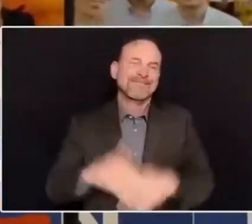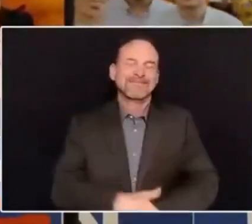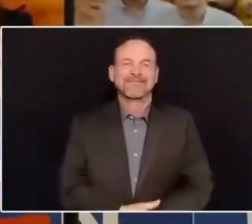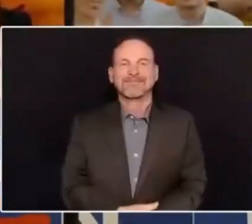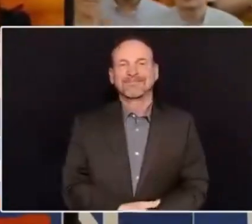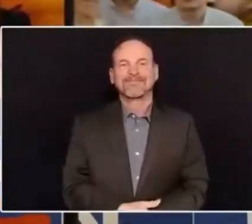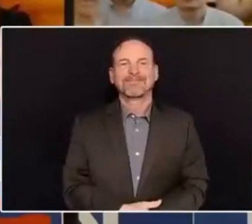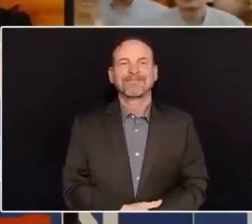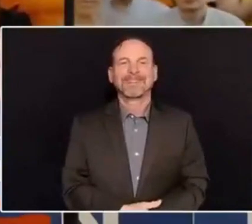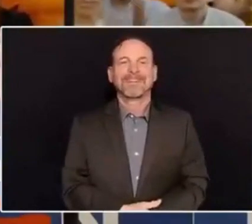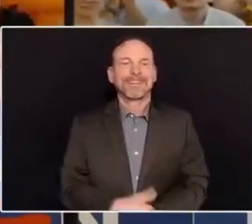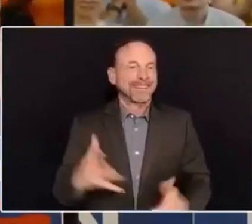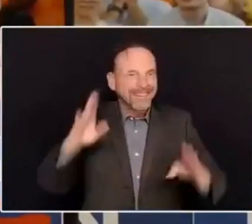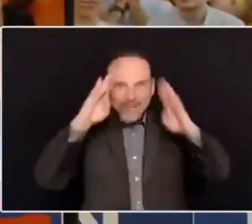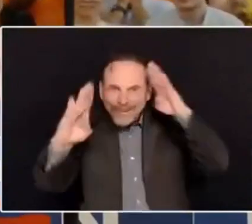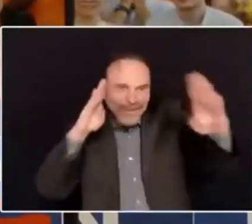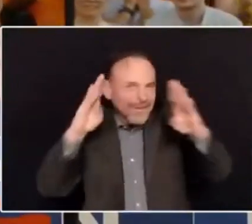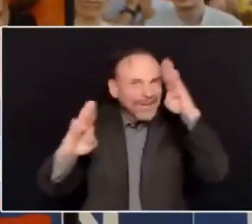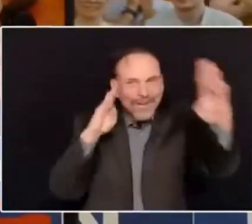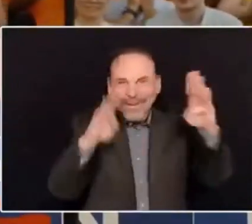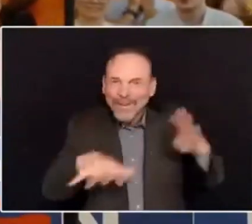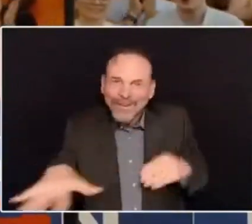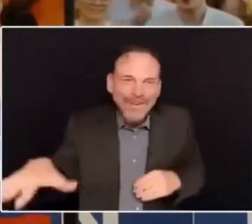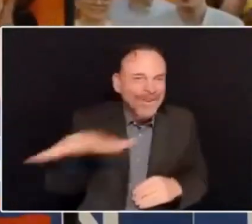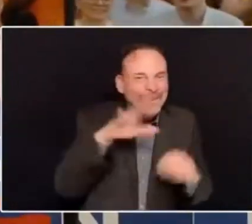Hello, hello, hello.